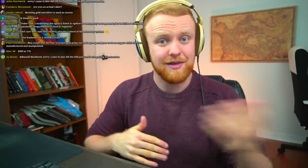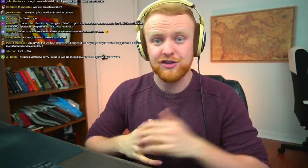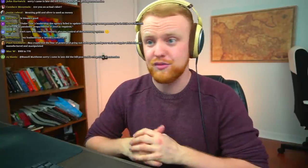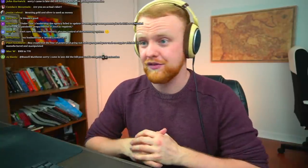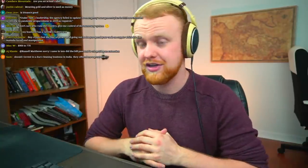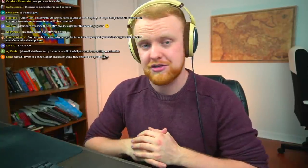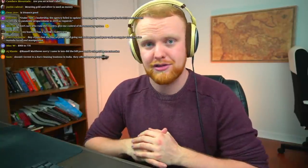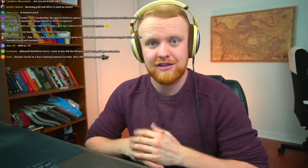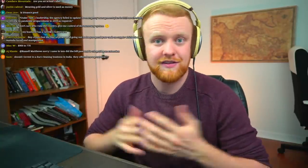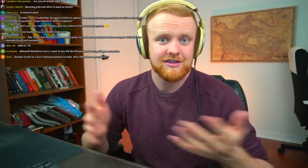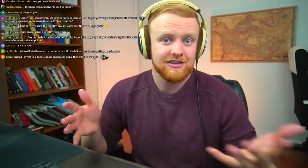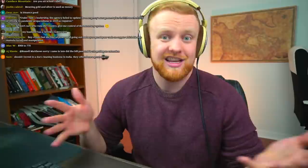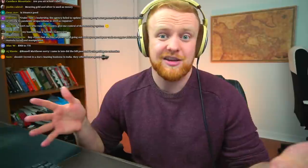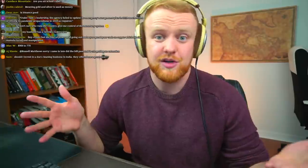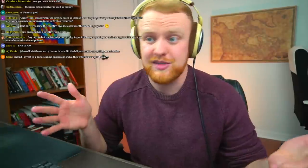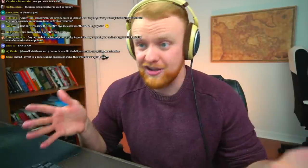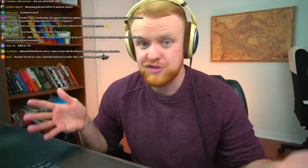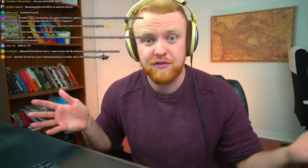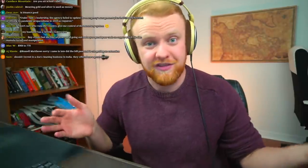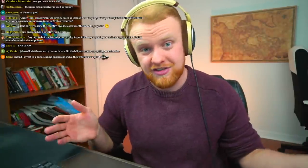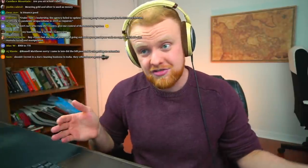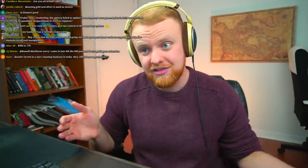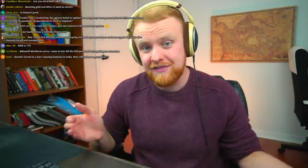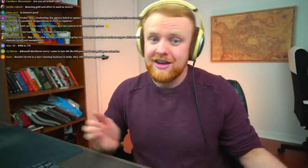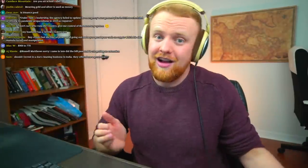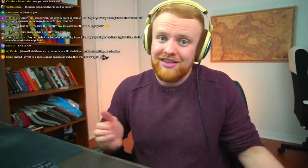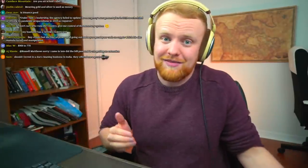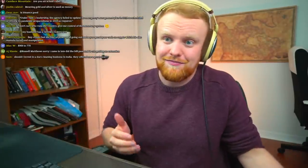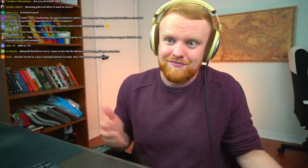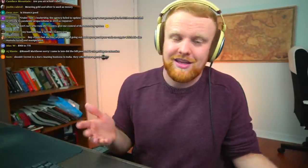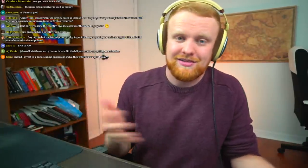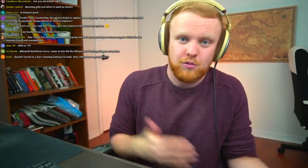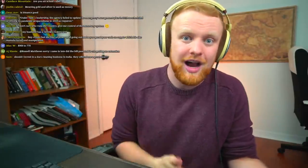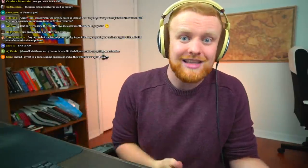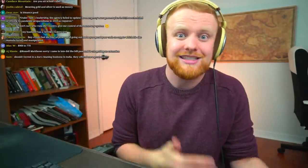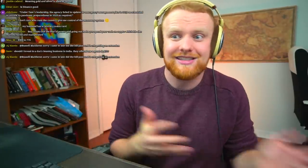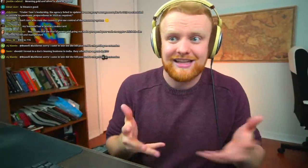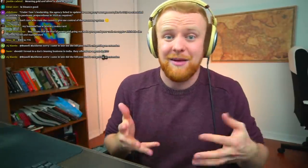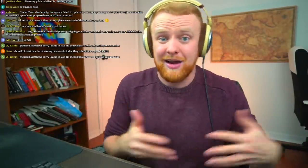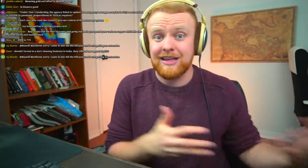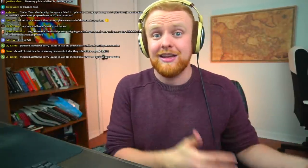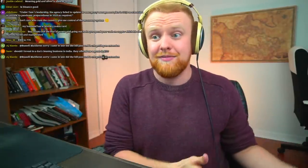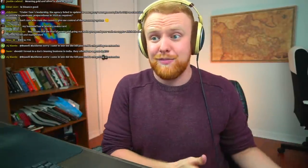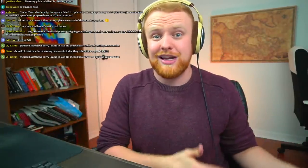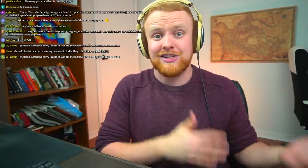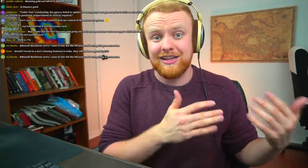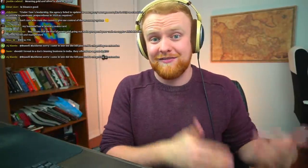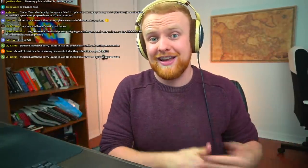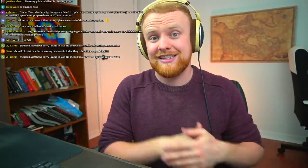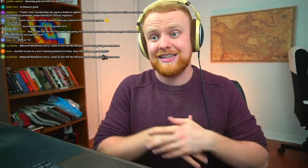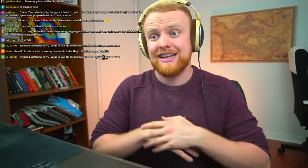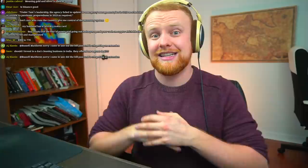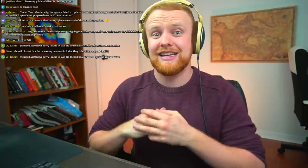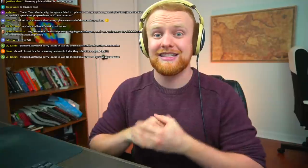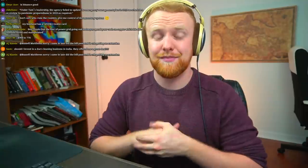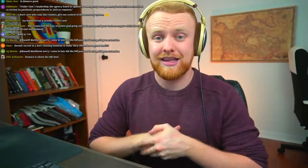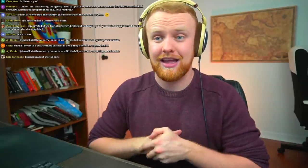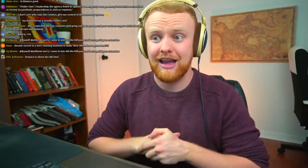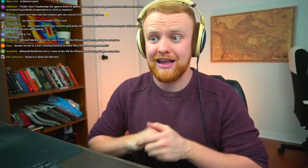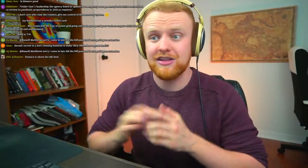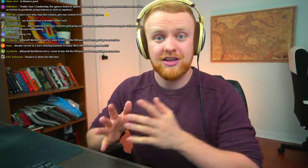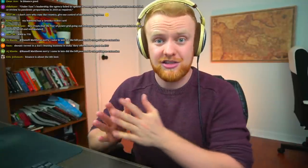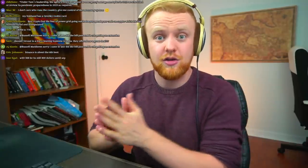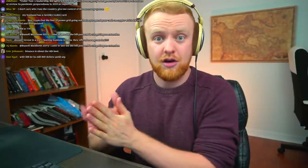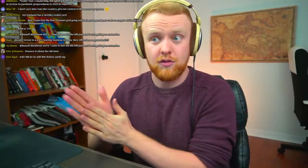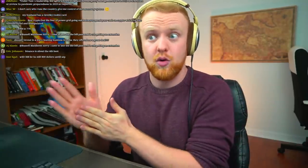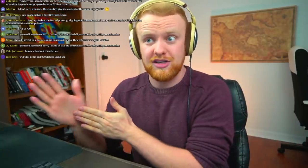of that, I'm eligible for interest relief. And certainly anyone who's eligible for interest relief, I think it's wise to take that money, potentially invest it in something.